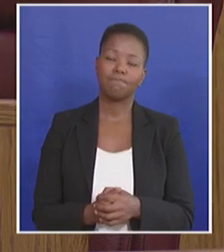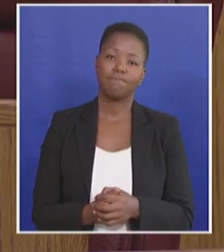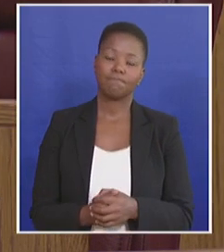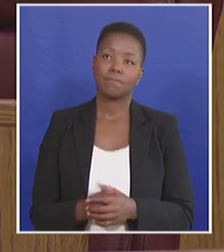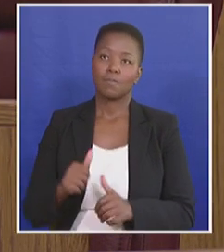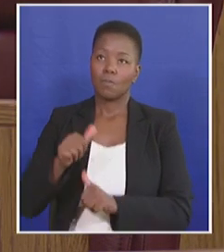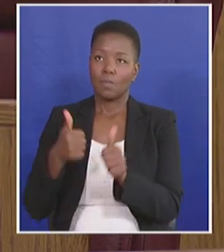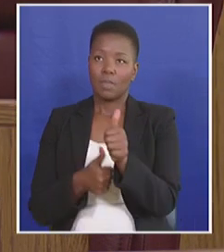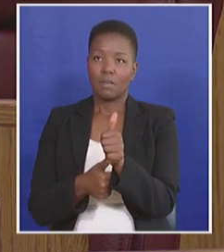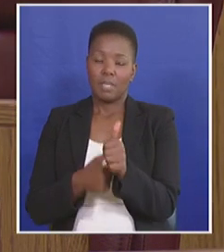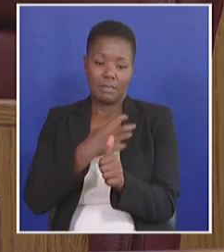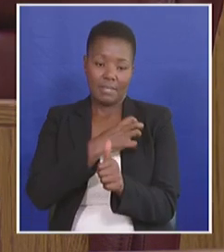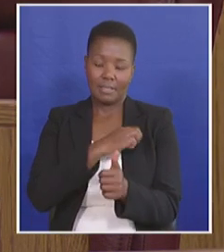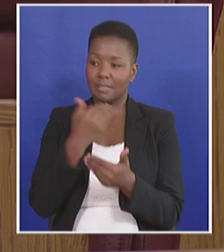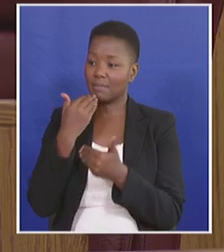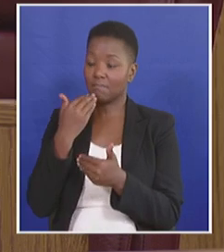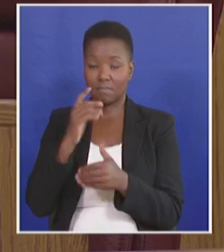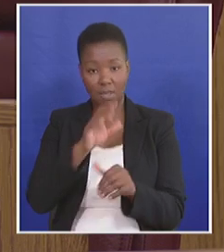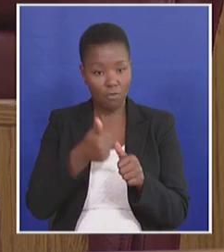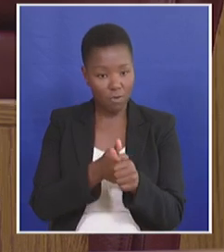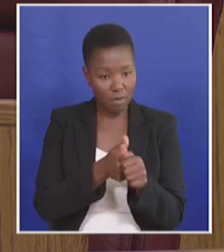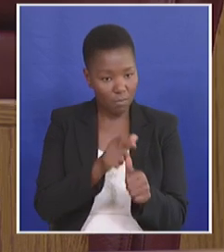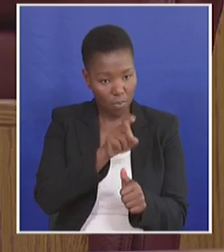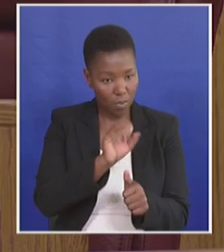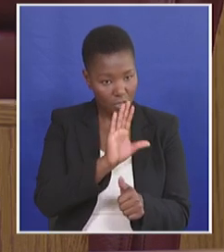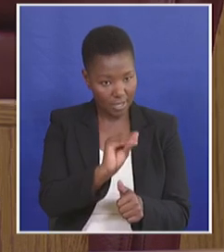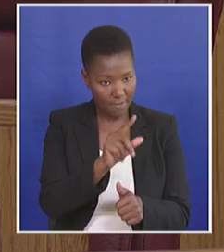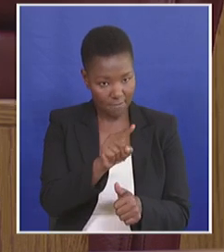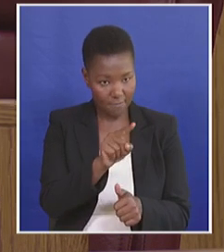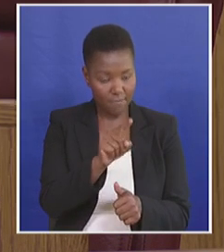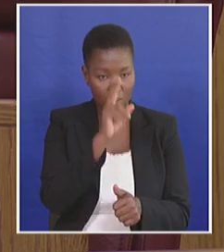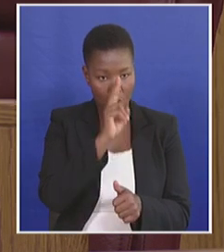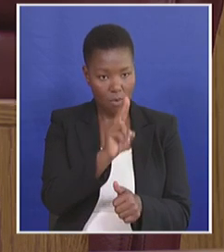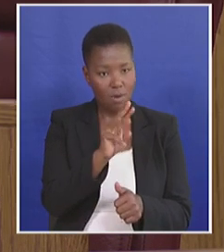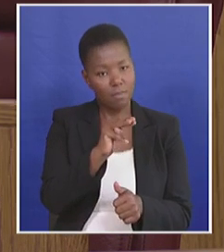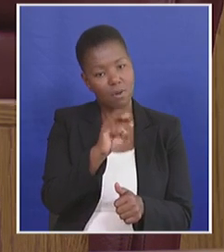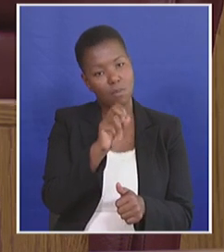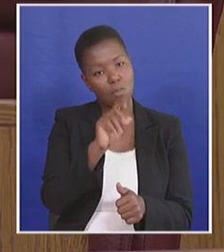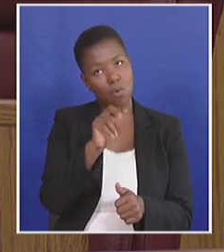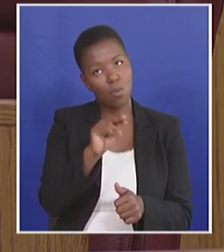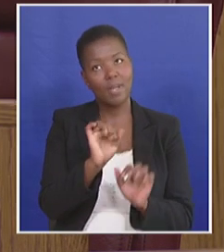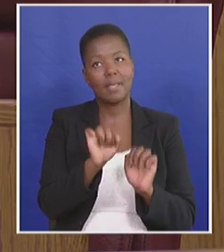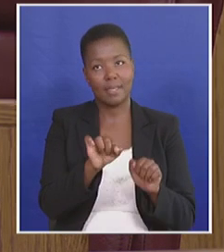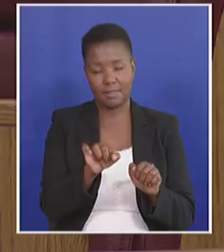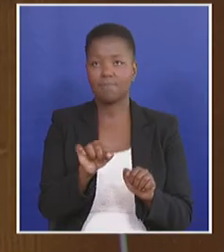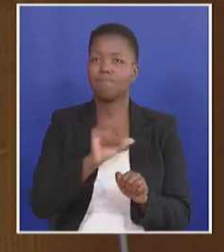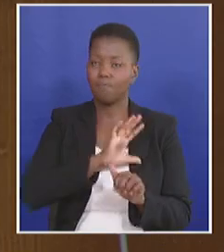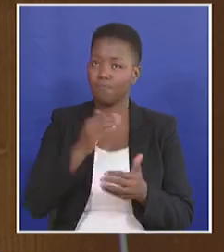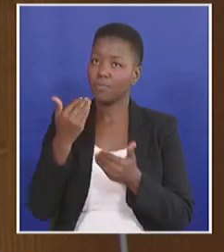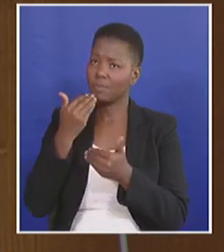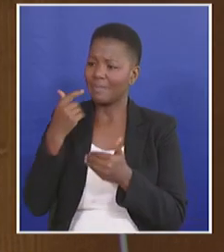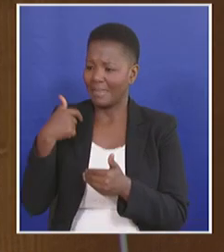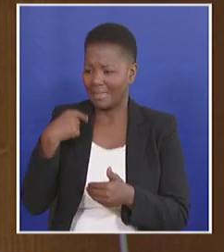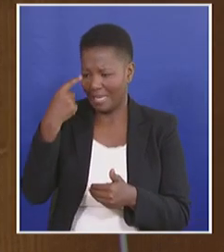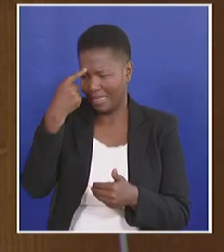Minister. Honourable Mokoena, do you have a follow-up question? Yes, Chair. Okay, proceed. I think the essence of